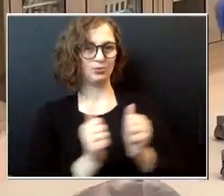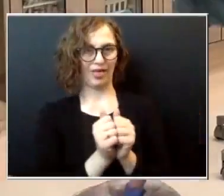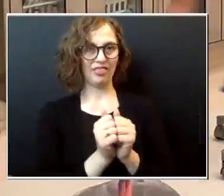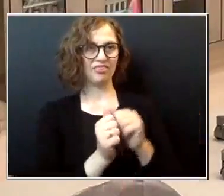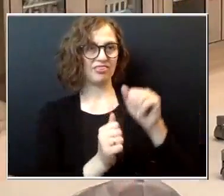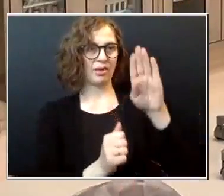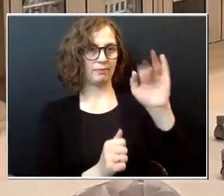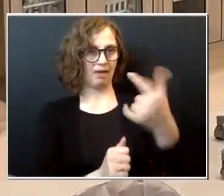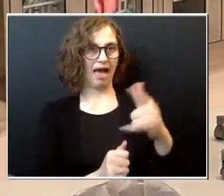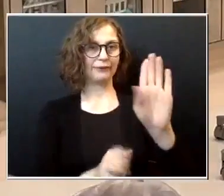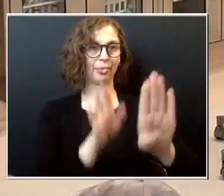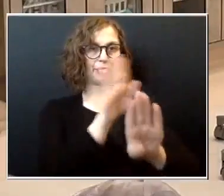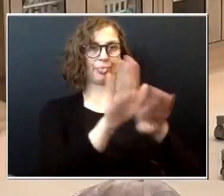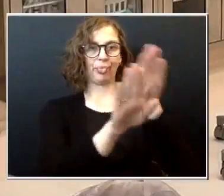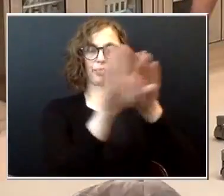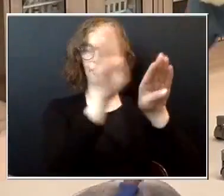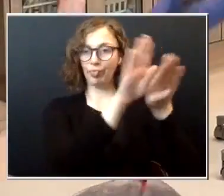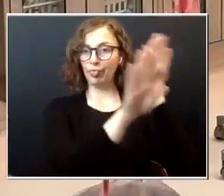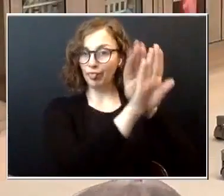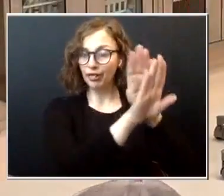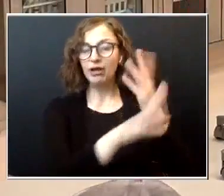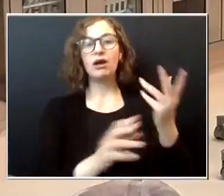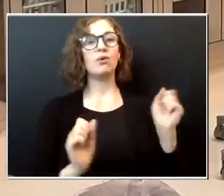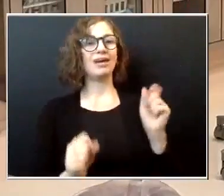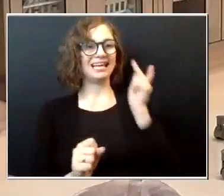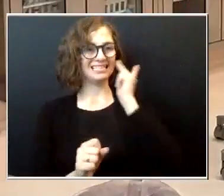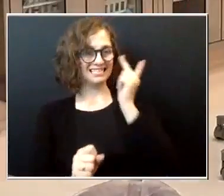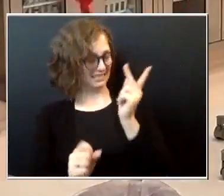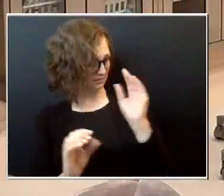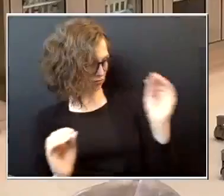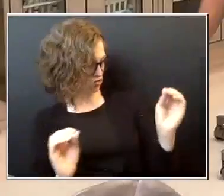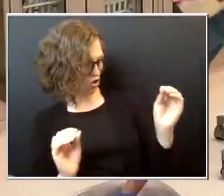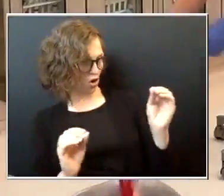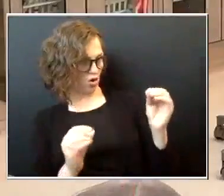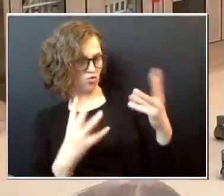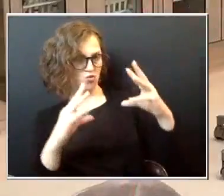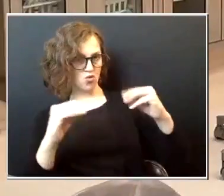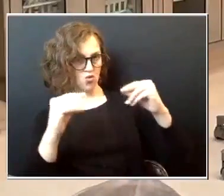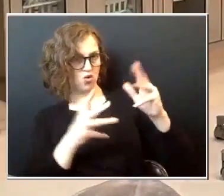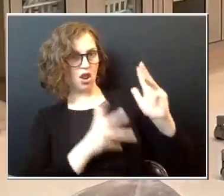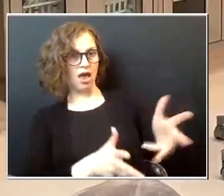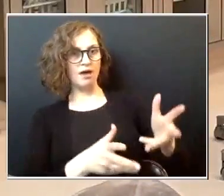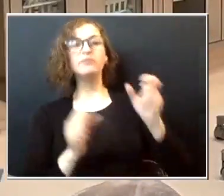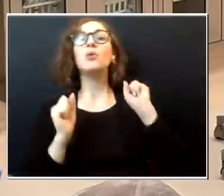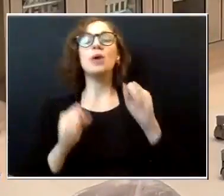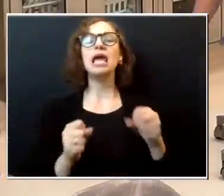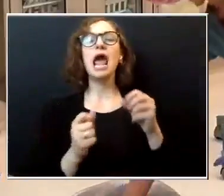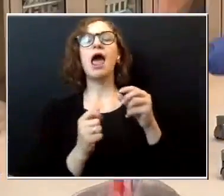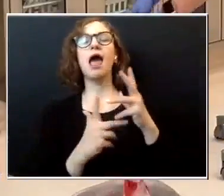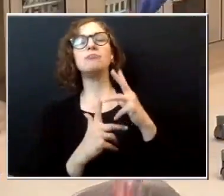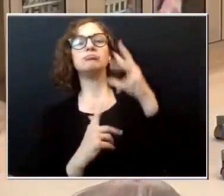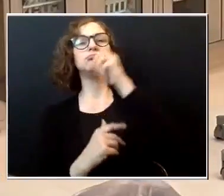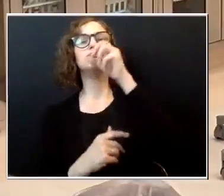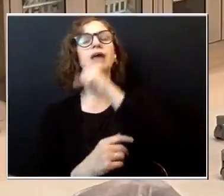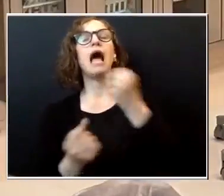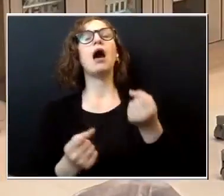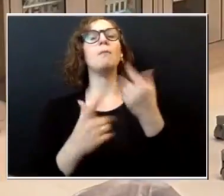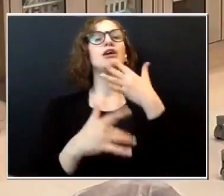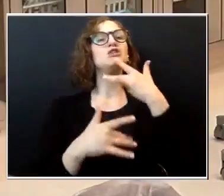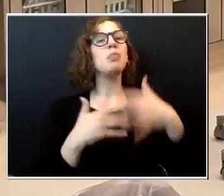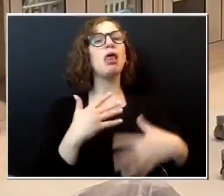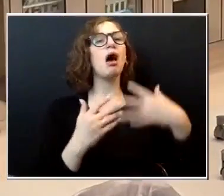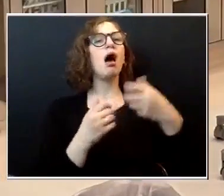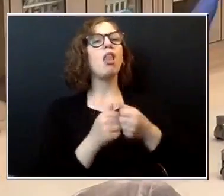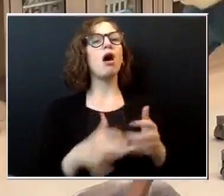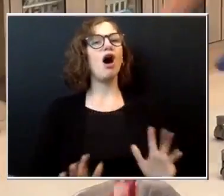can estimate blood loss. There is less work, from the circulating nurse, because our job is not to handle